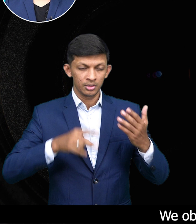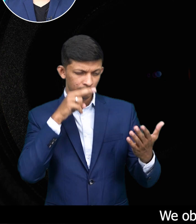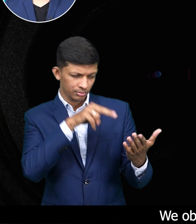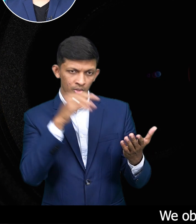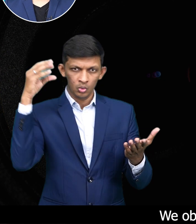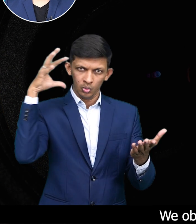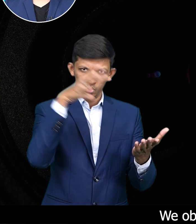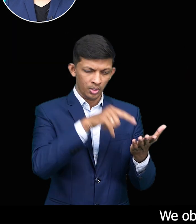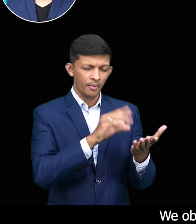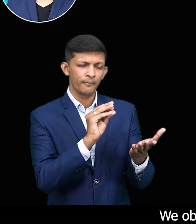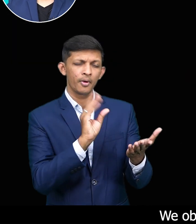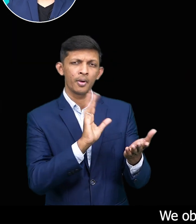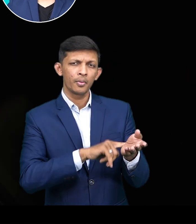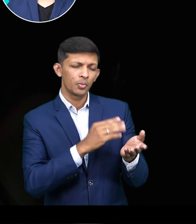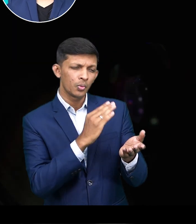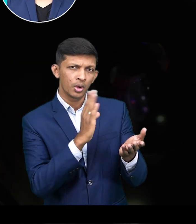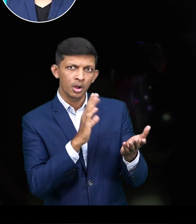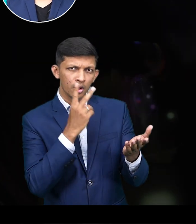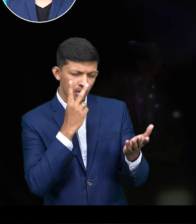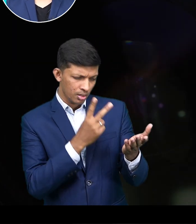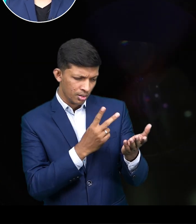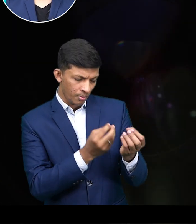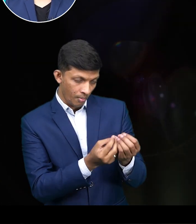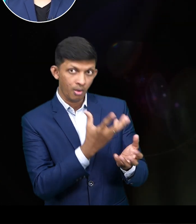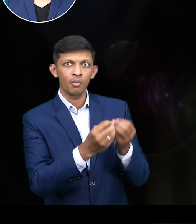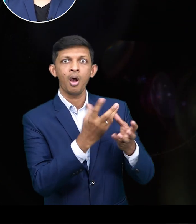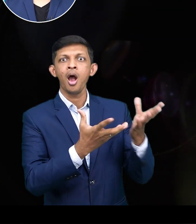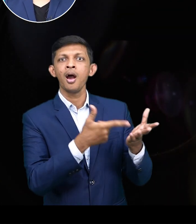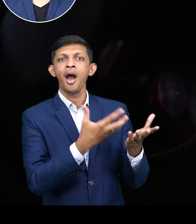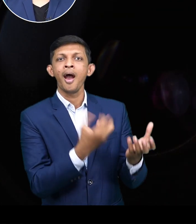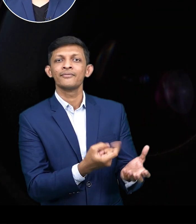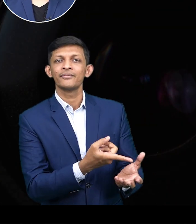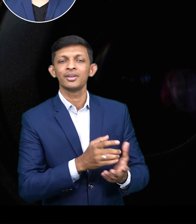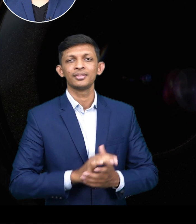We observe that the paper begins to burn.